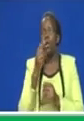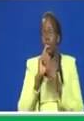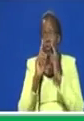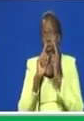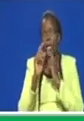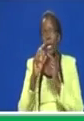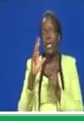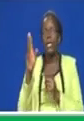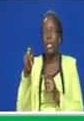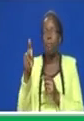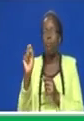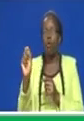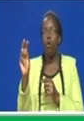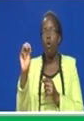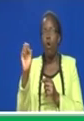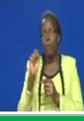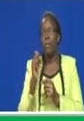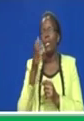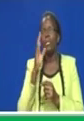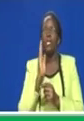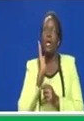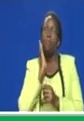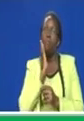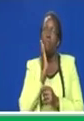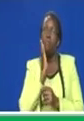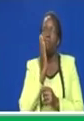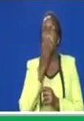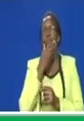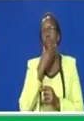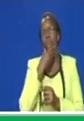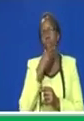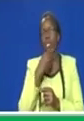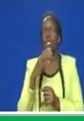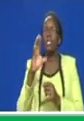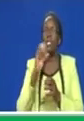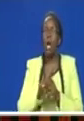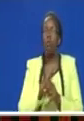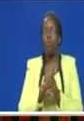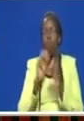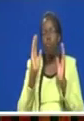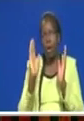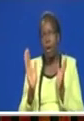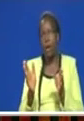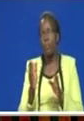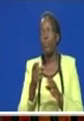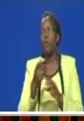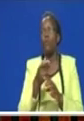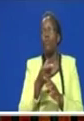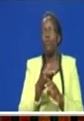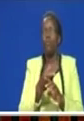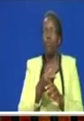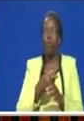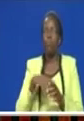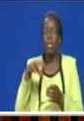poem? Is it a father? Is it a mother? Is it a contract worker? From